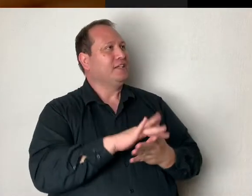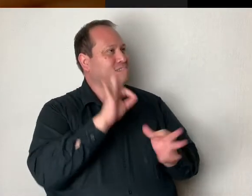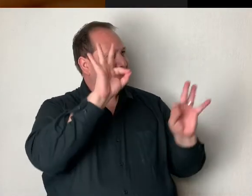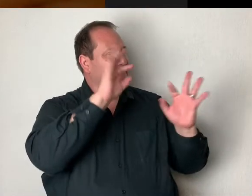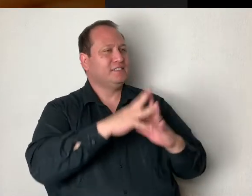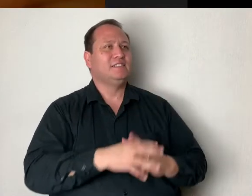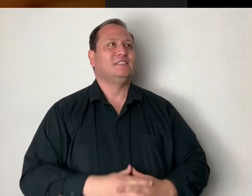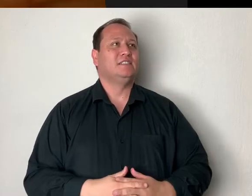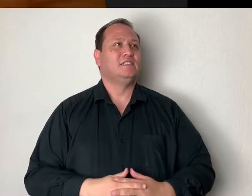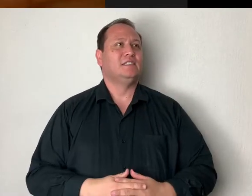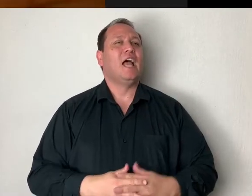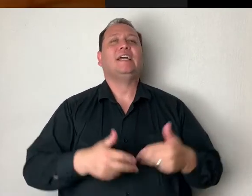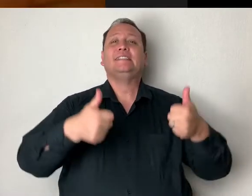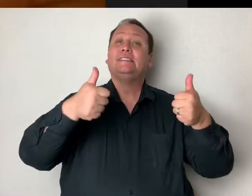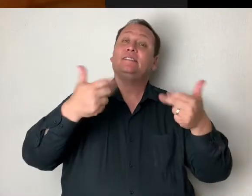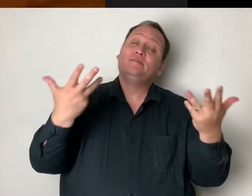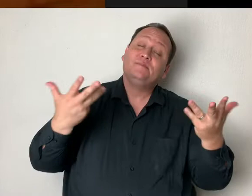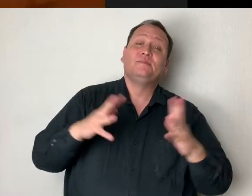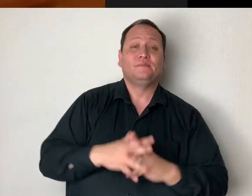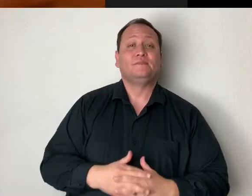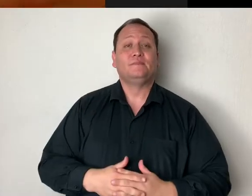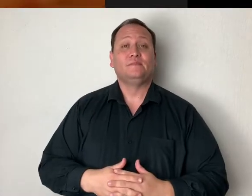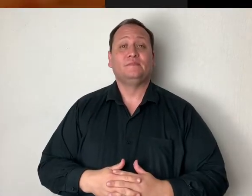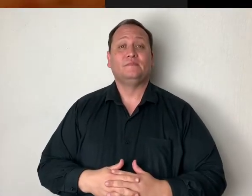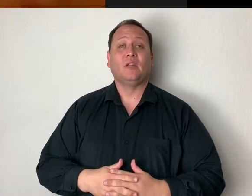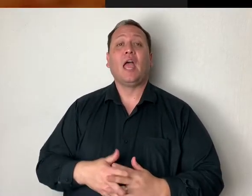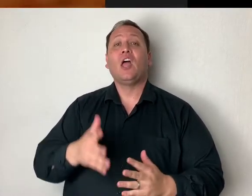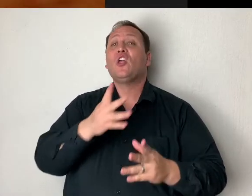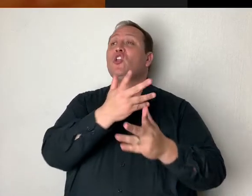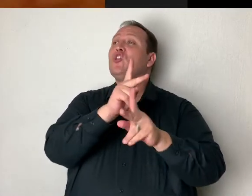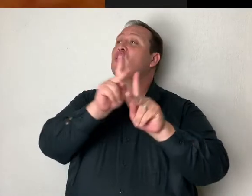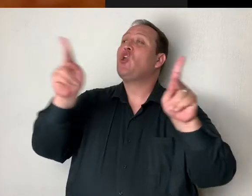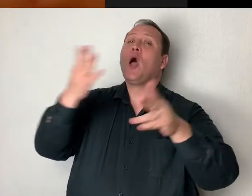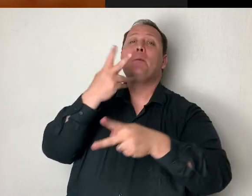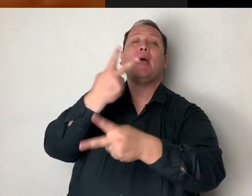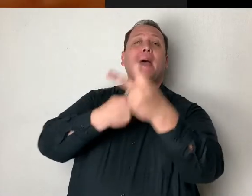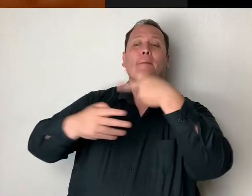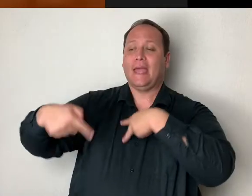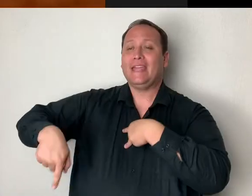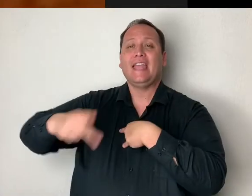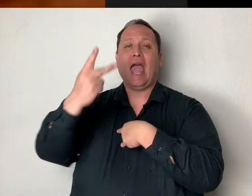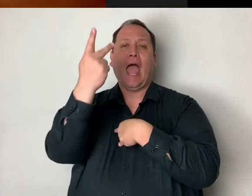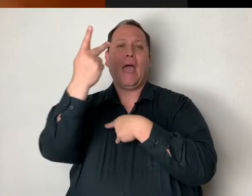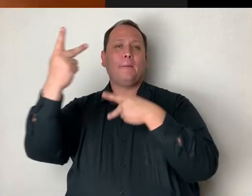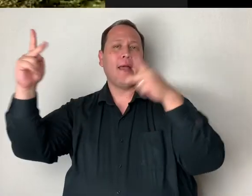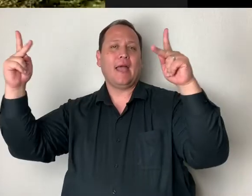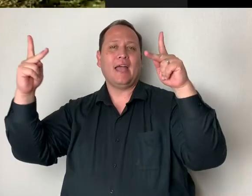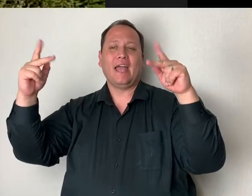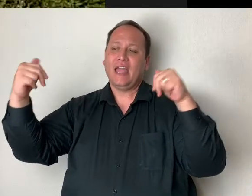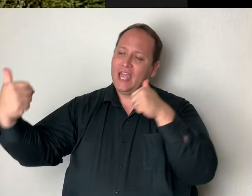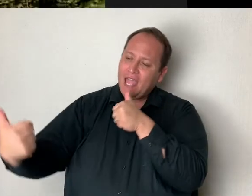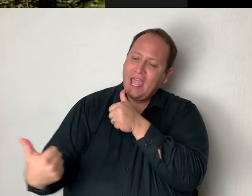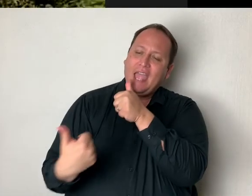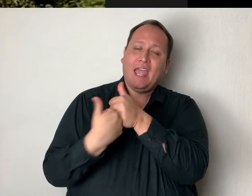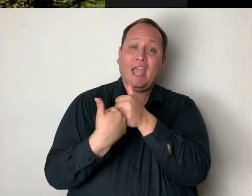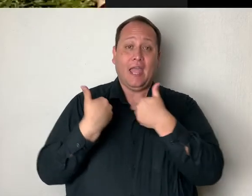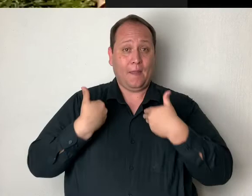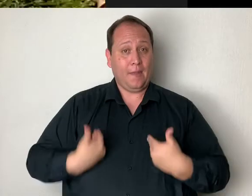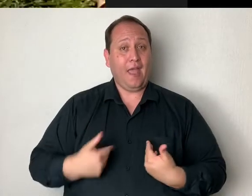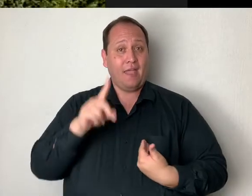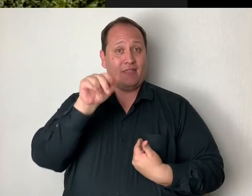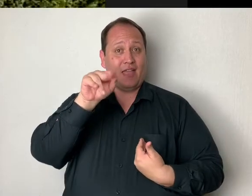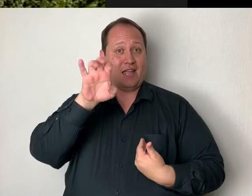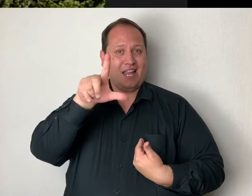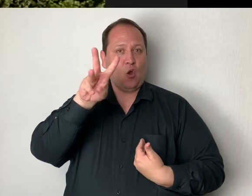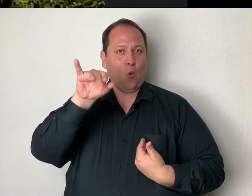pues bienvenidos todos al Parque Binacional. Yo soy Daniel Wattman, soy